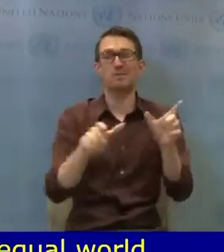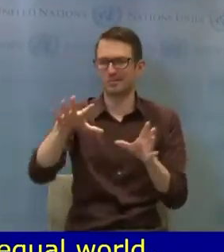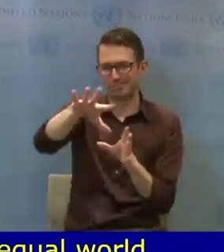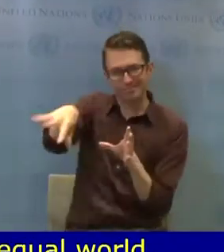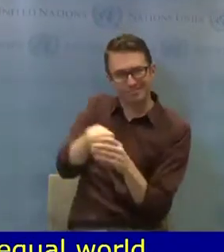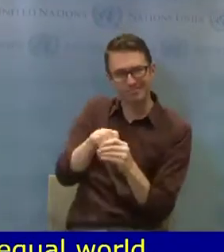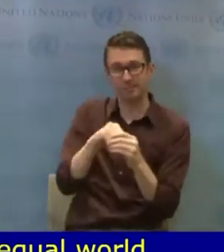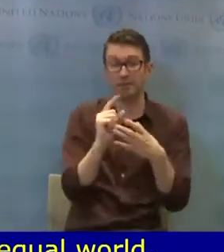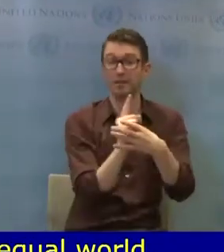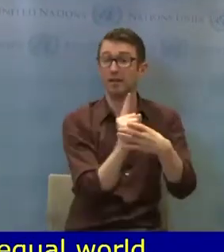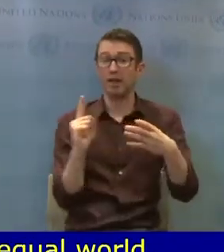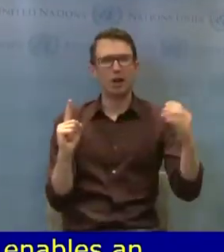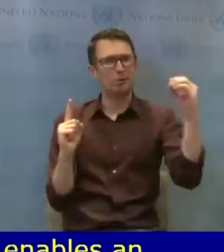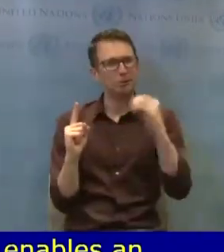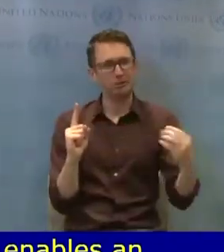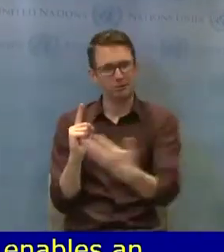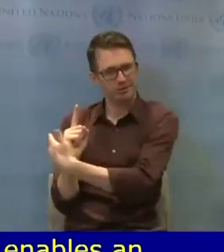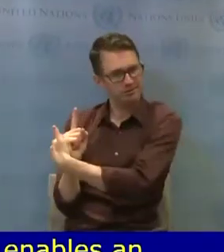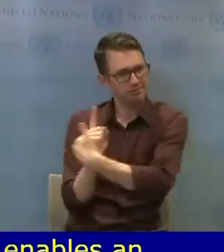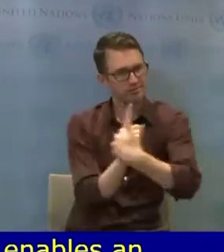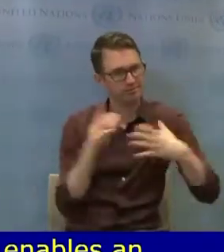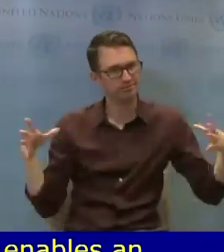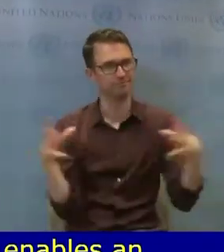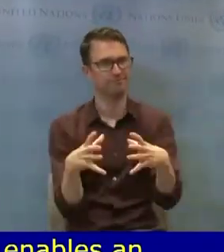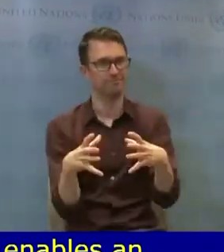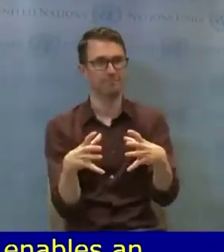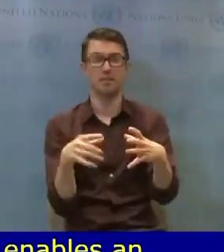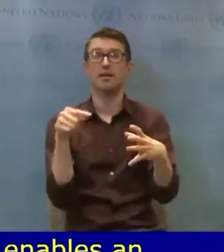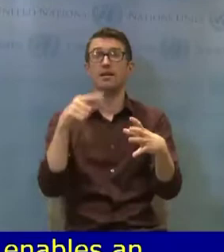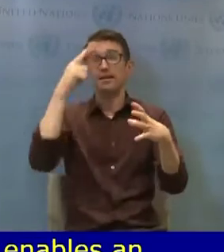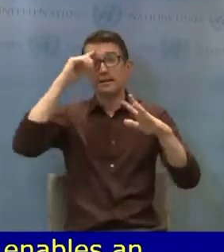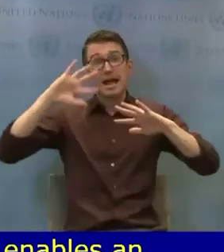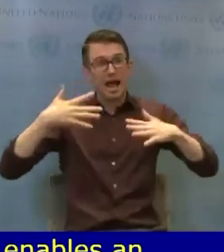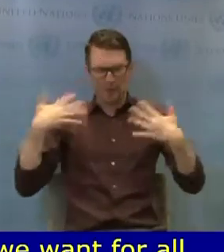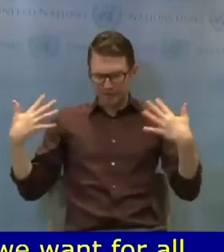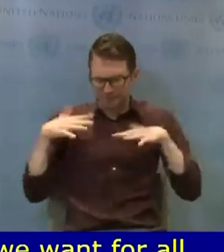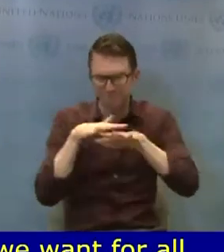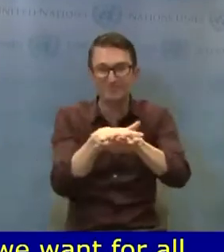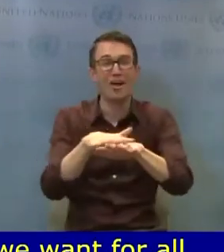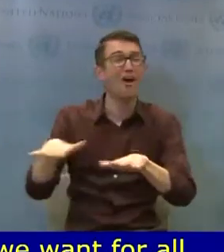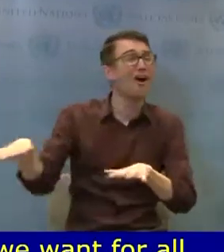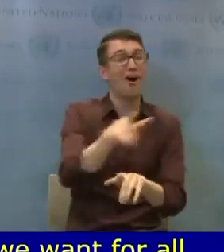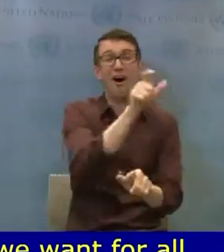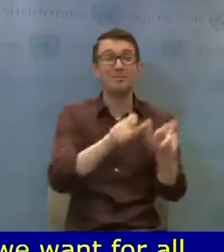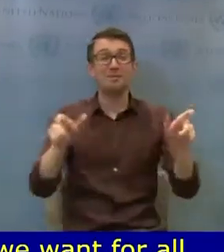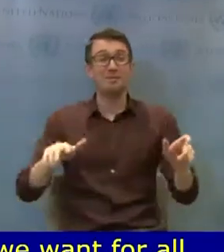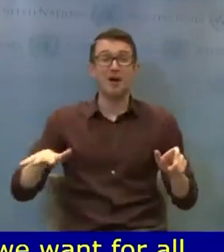fully inclusive of everybody, including persons with disabilities.